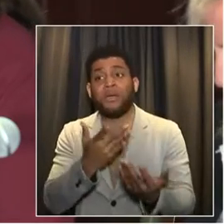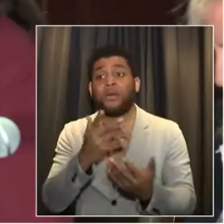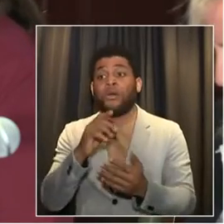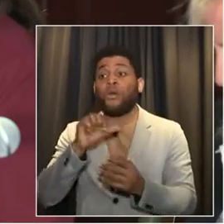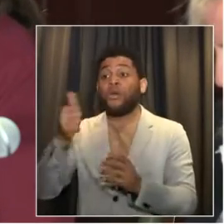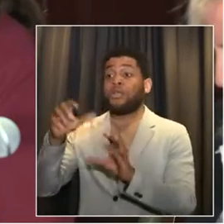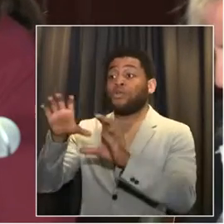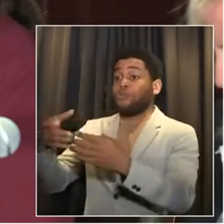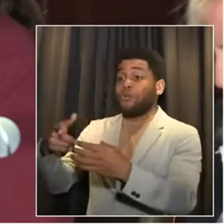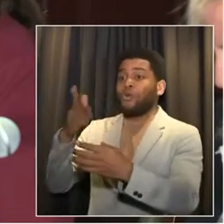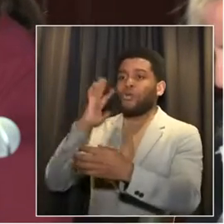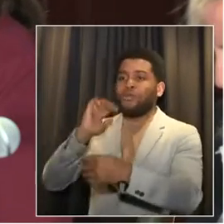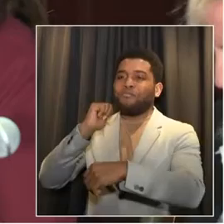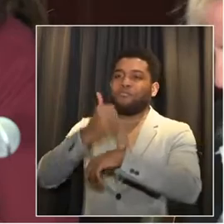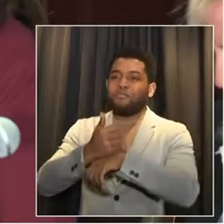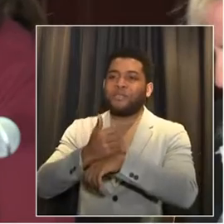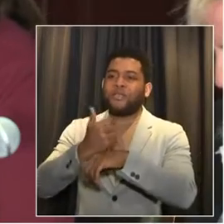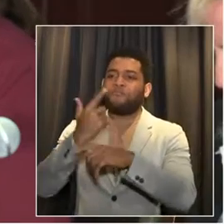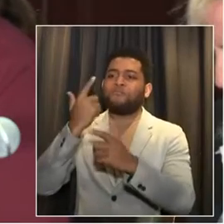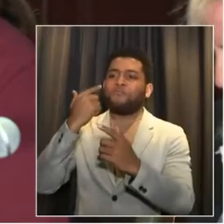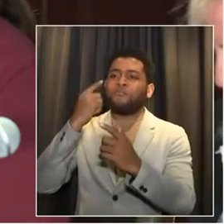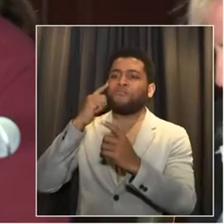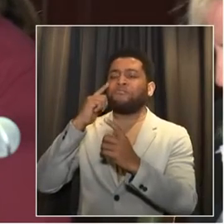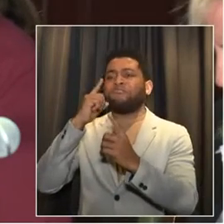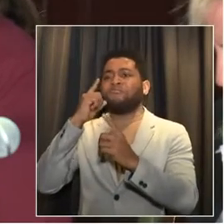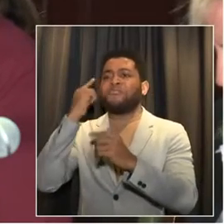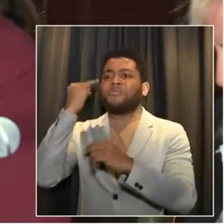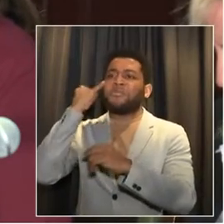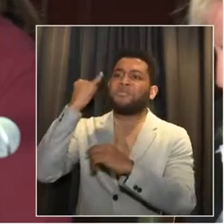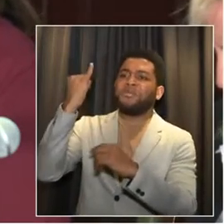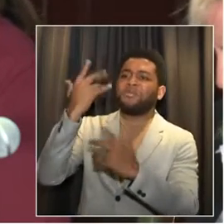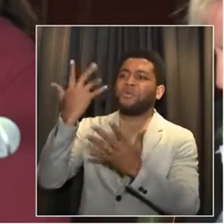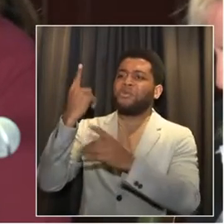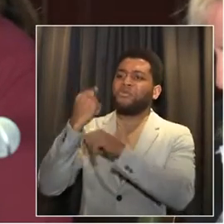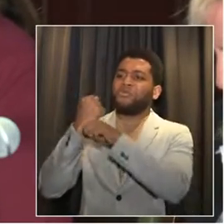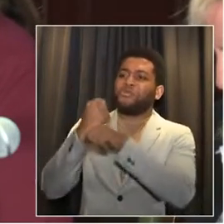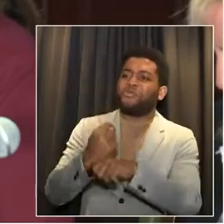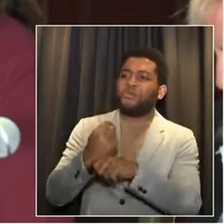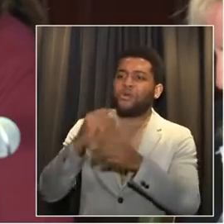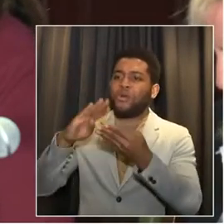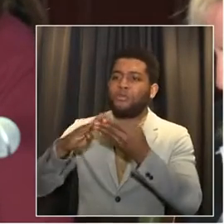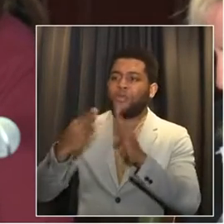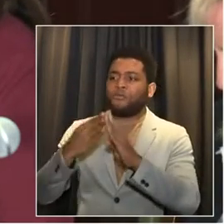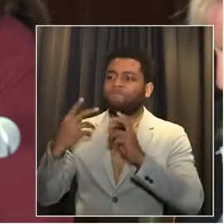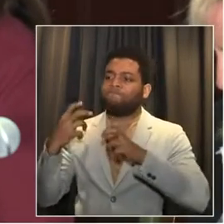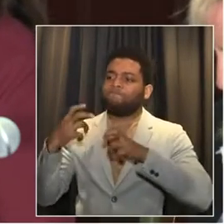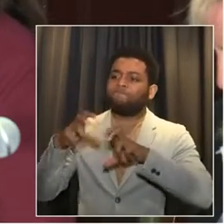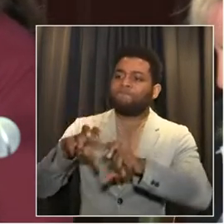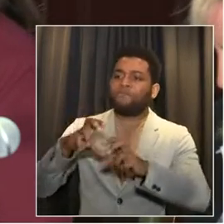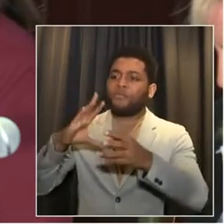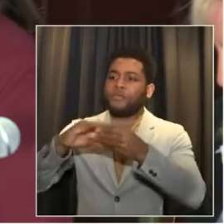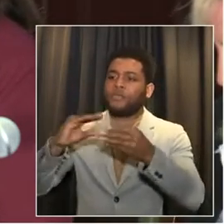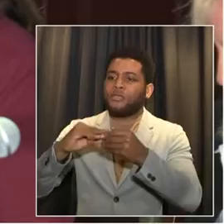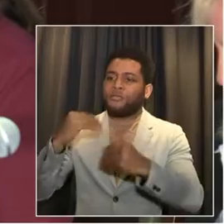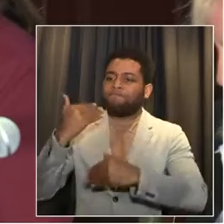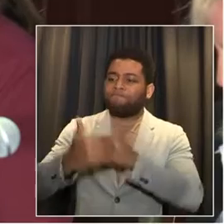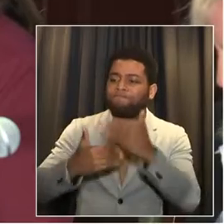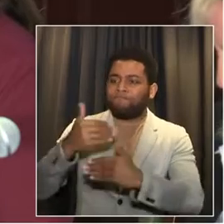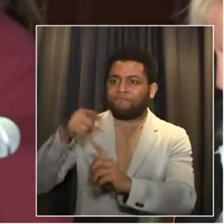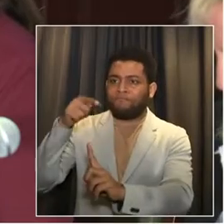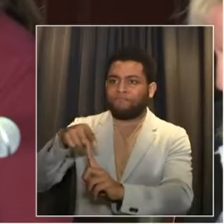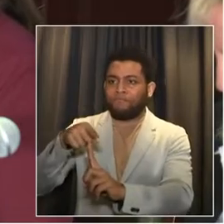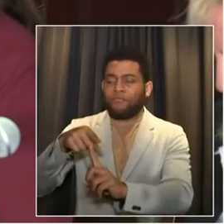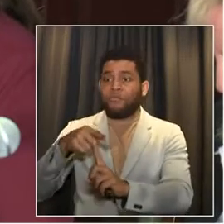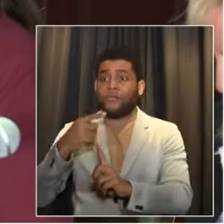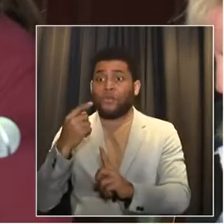you can imagine, a very traditional community input process when we have something to present. At this moment, we're